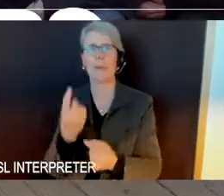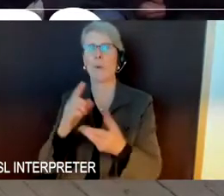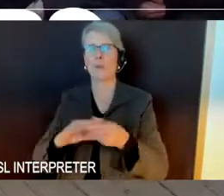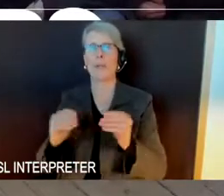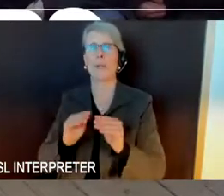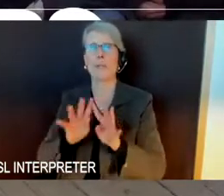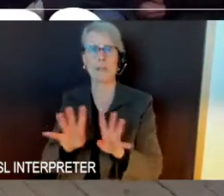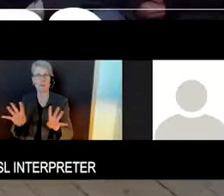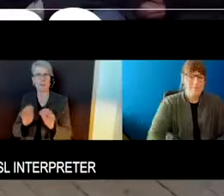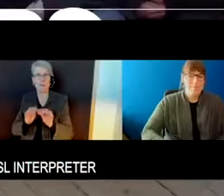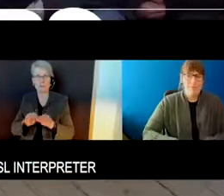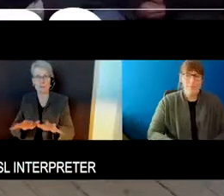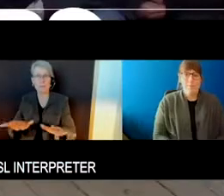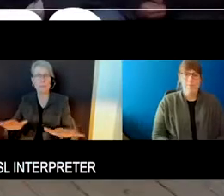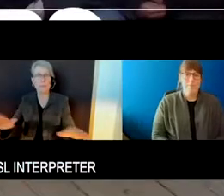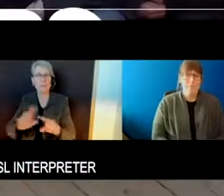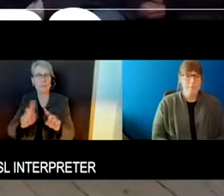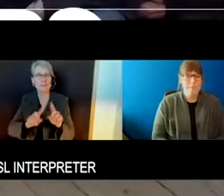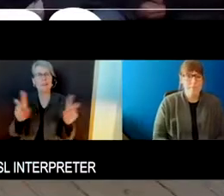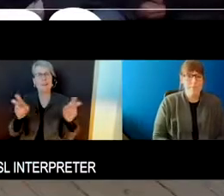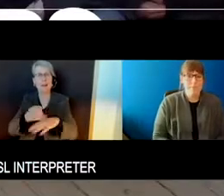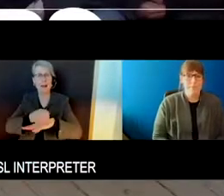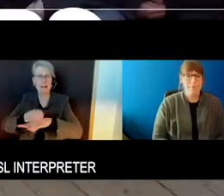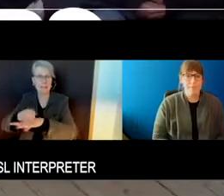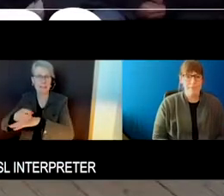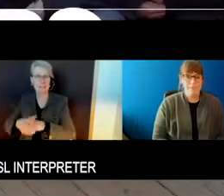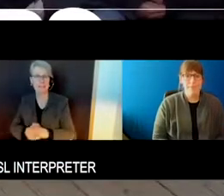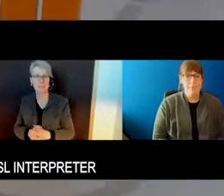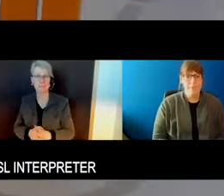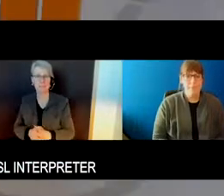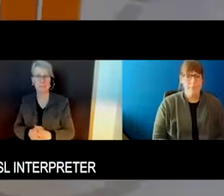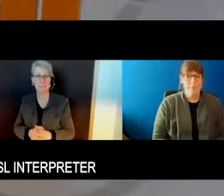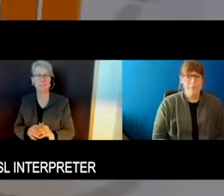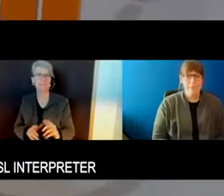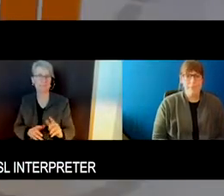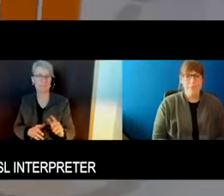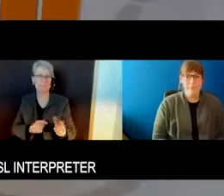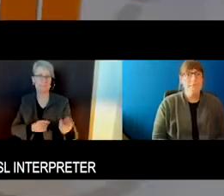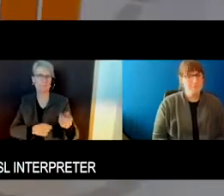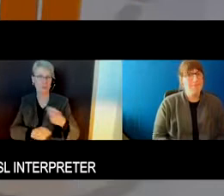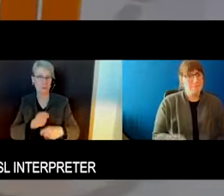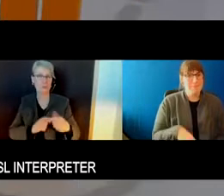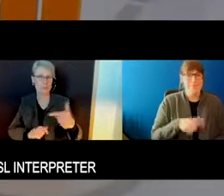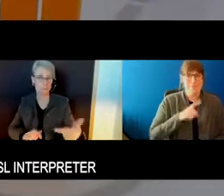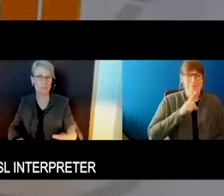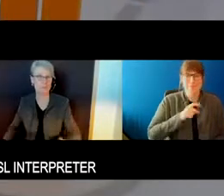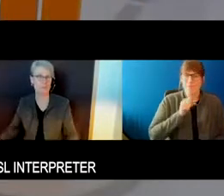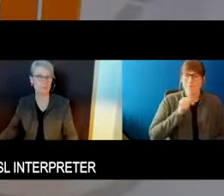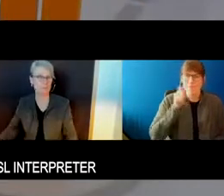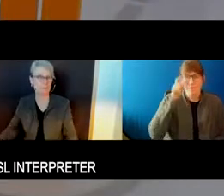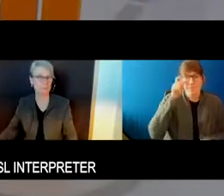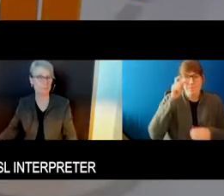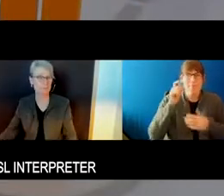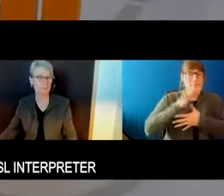story and ensure that one story can get shared amongst a host of different islands. The other is, and this